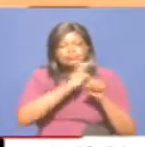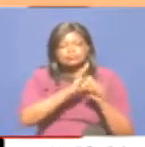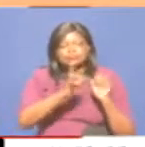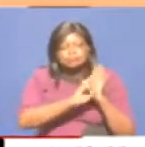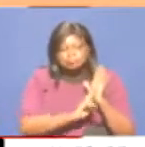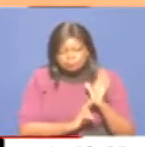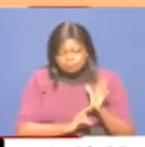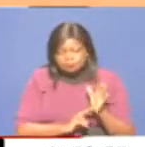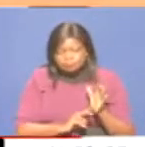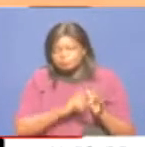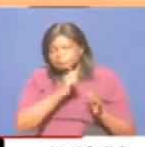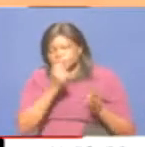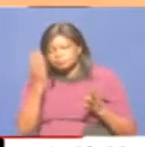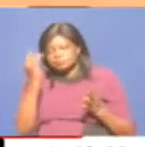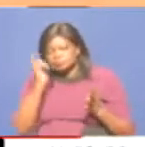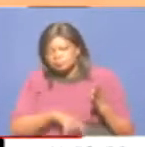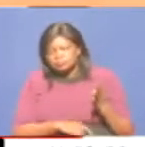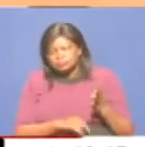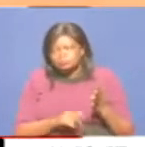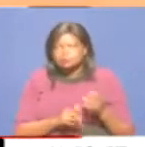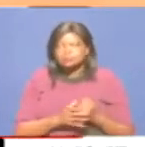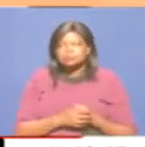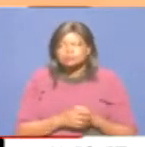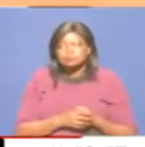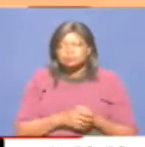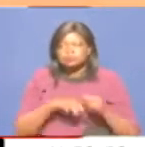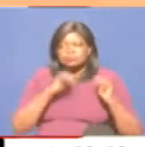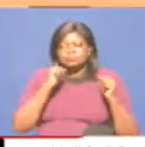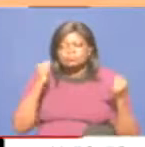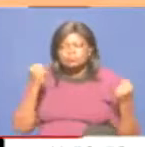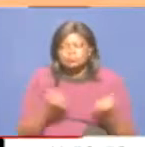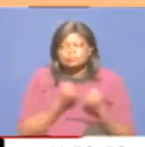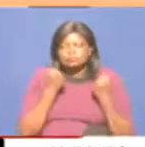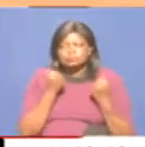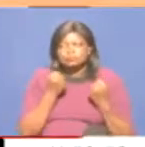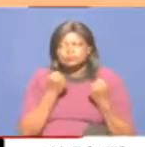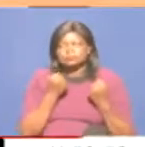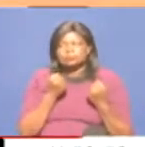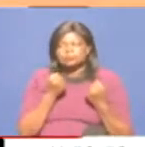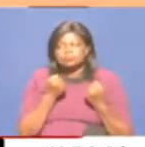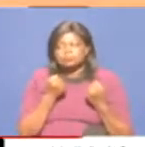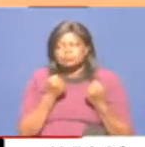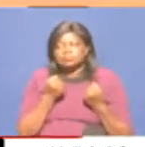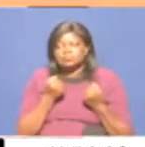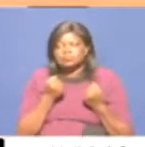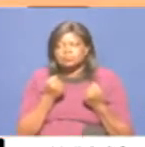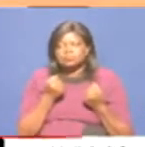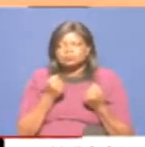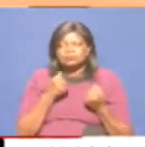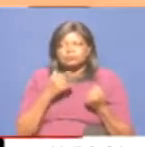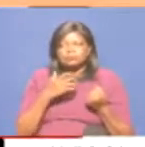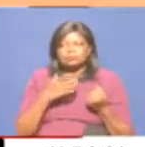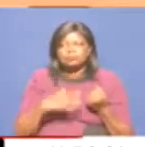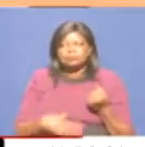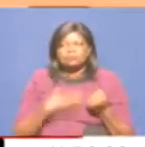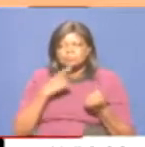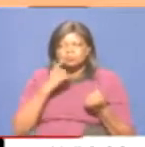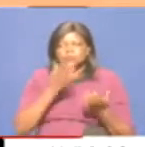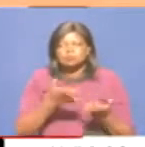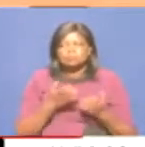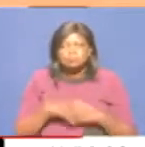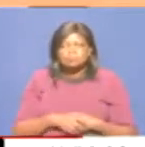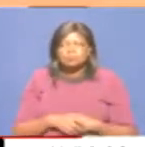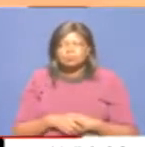thing, we do expect that there is likely to be a guest that will require, you know, maybe